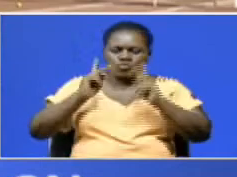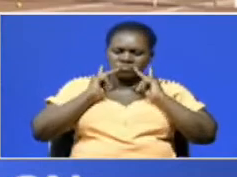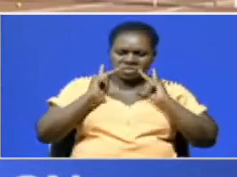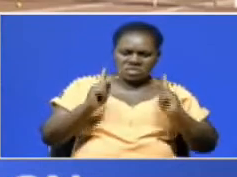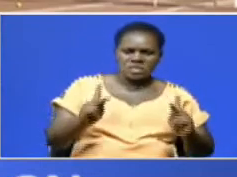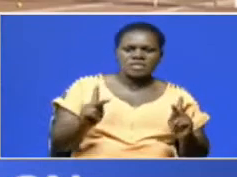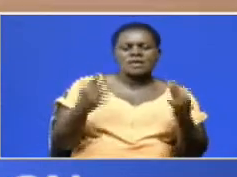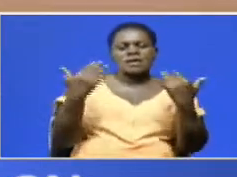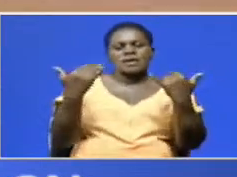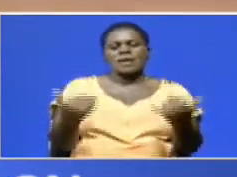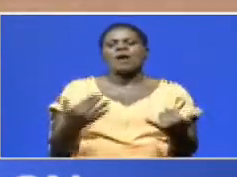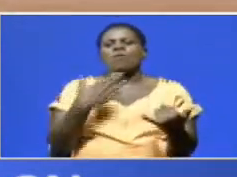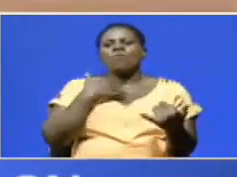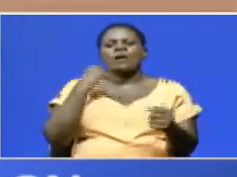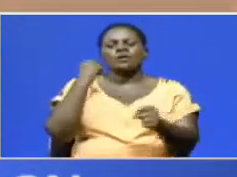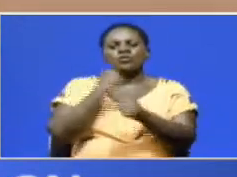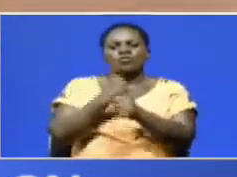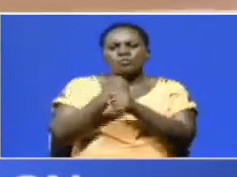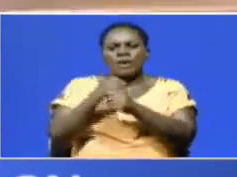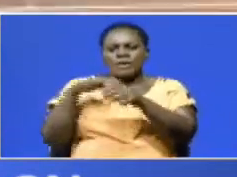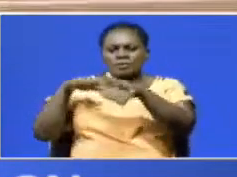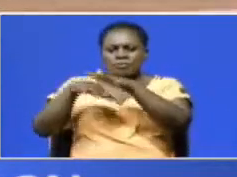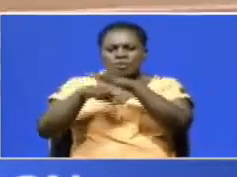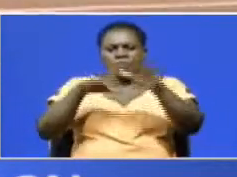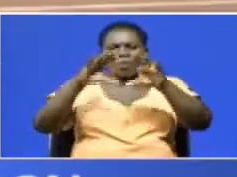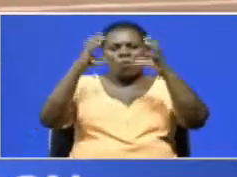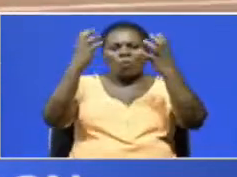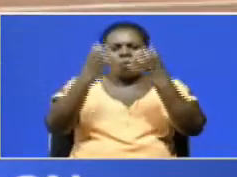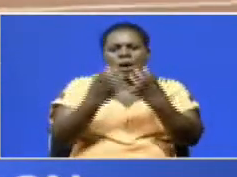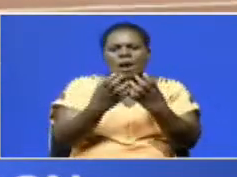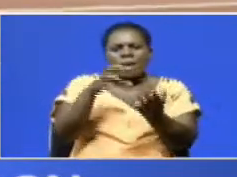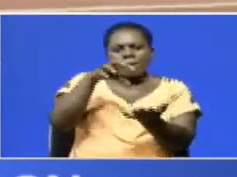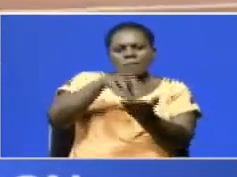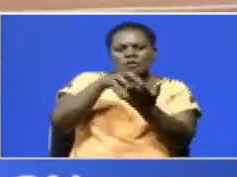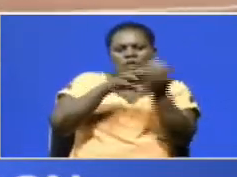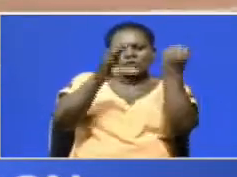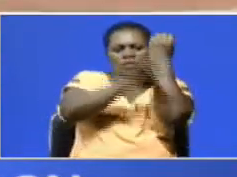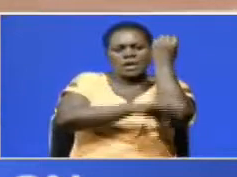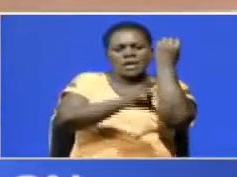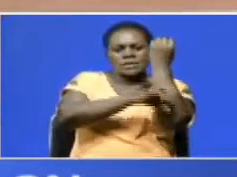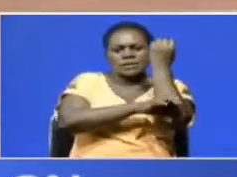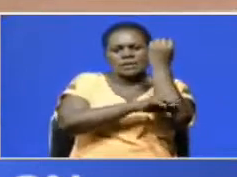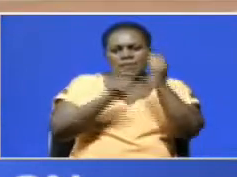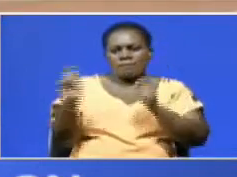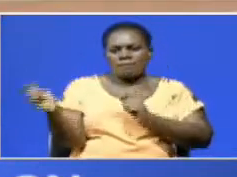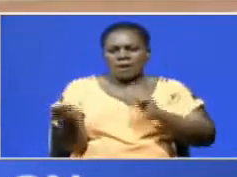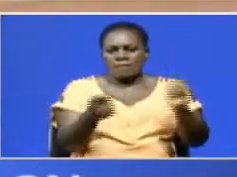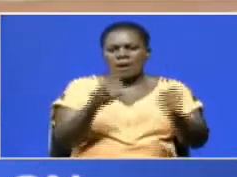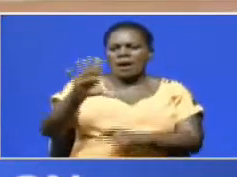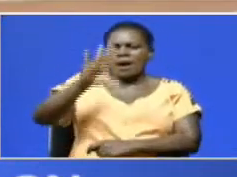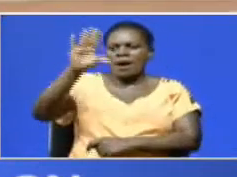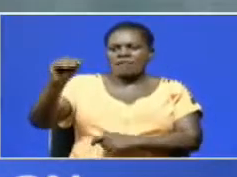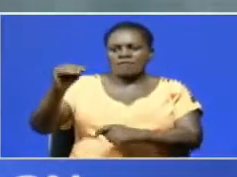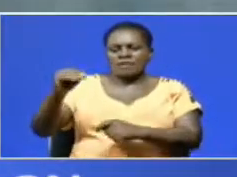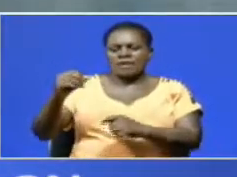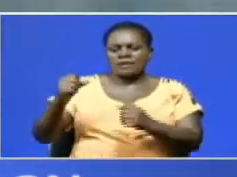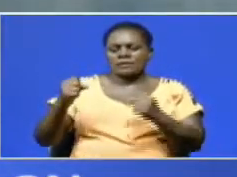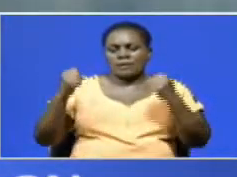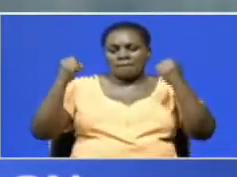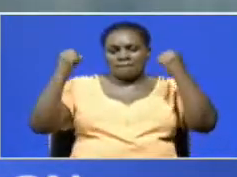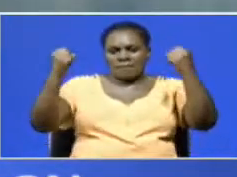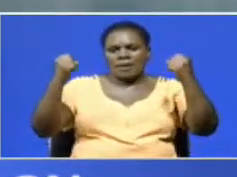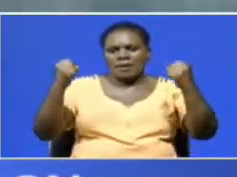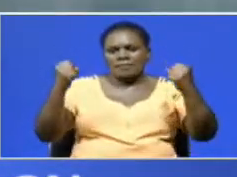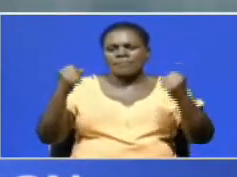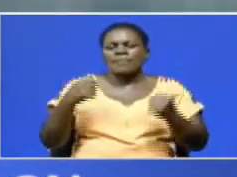her, and now she wants to make inroads globally as she positions the country as one of tennis African giants. What drives